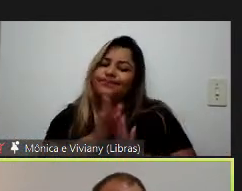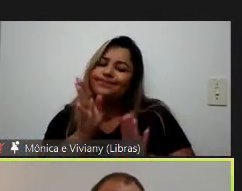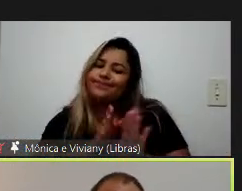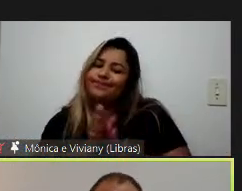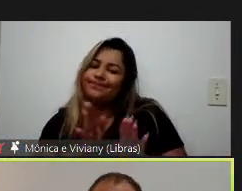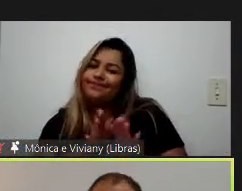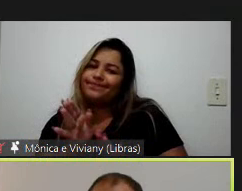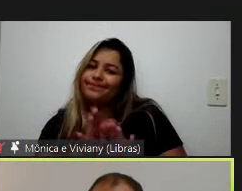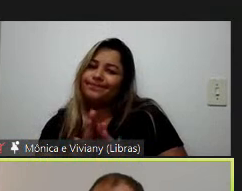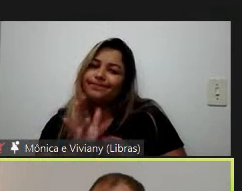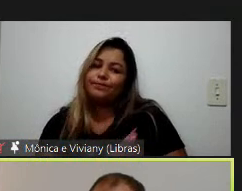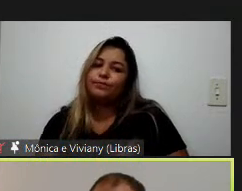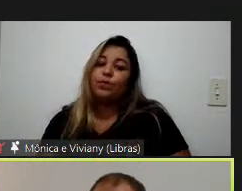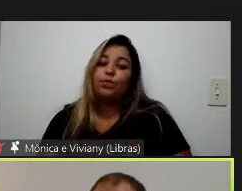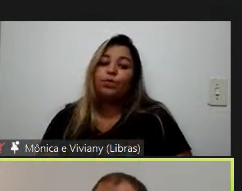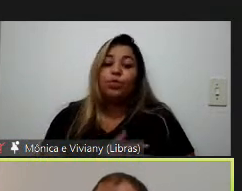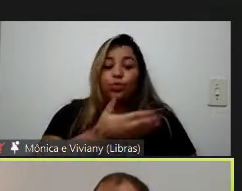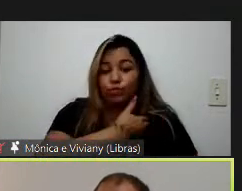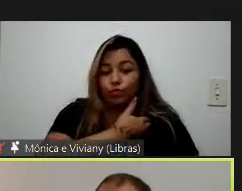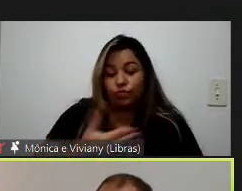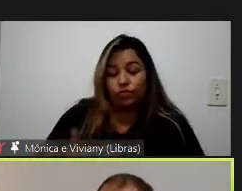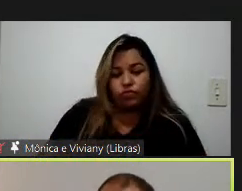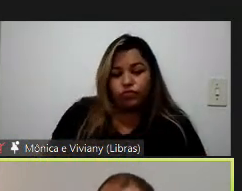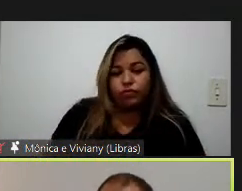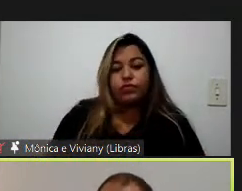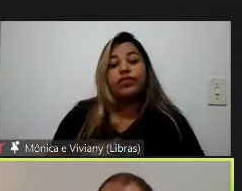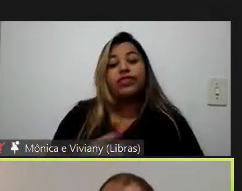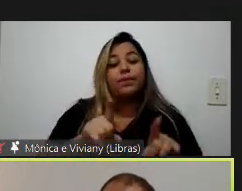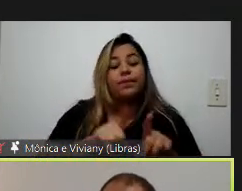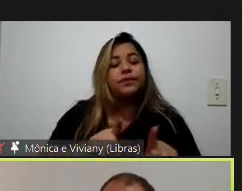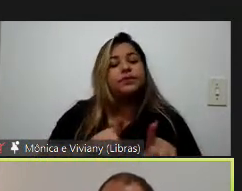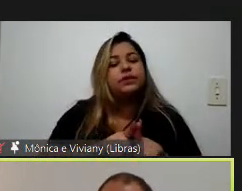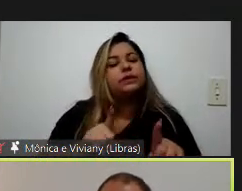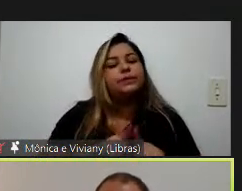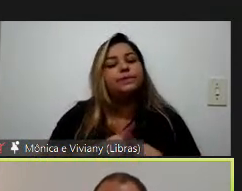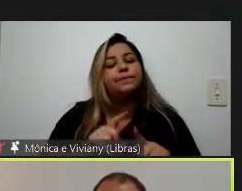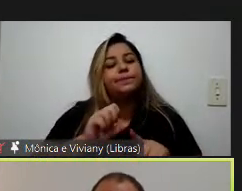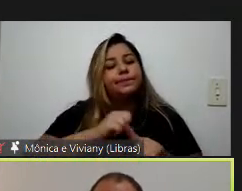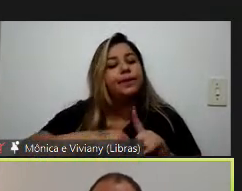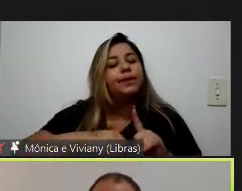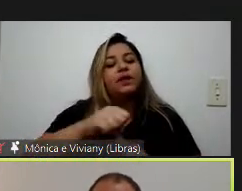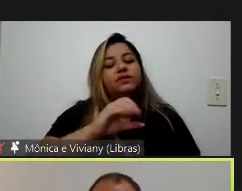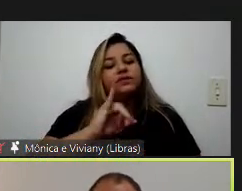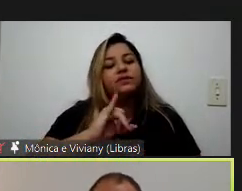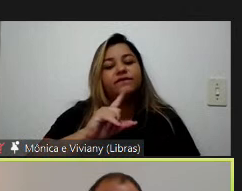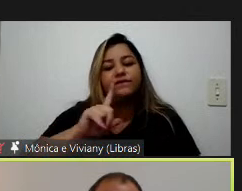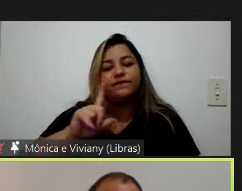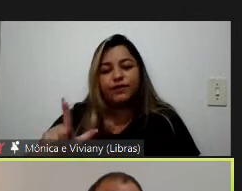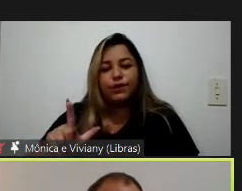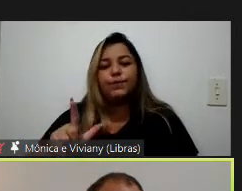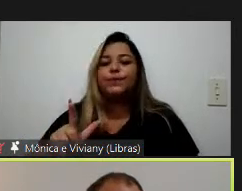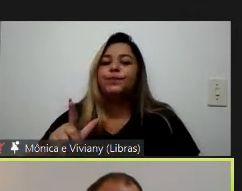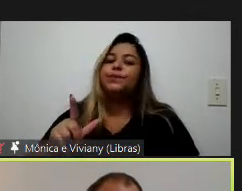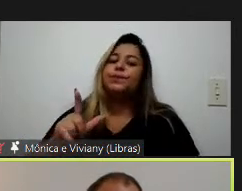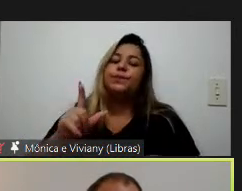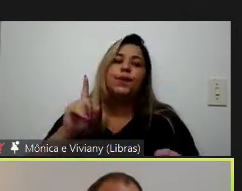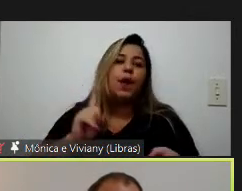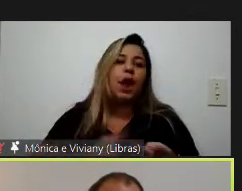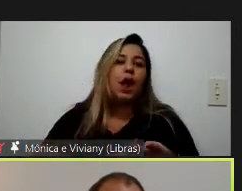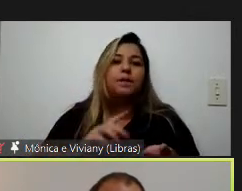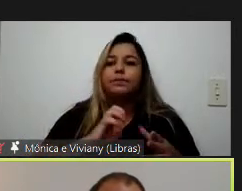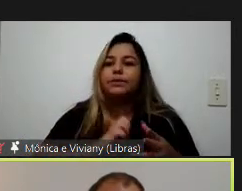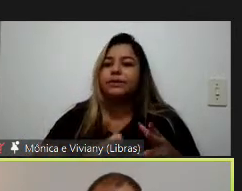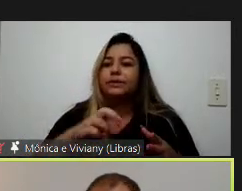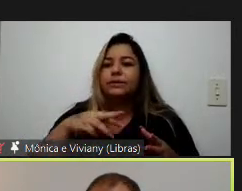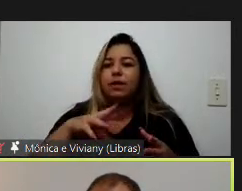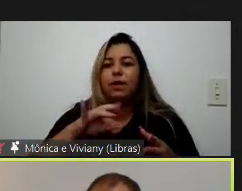actors. All these organizations, they need professional technical expertise, and primary healthcare providers